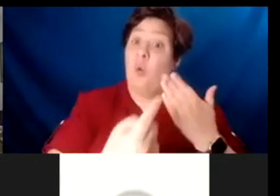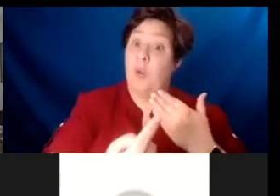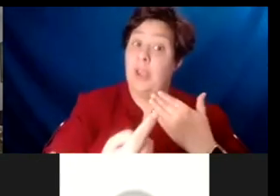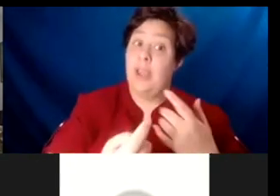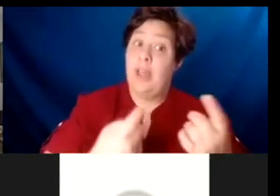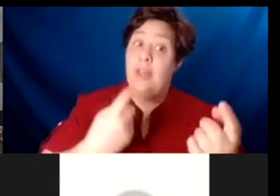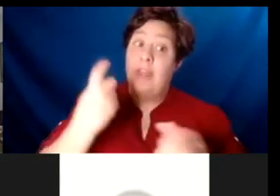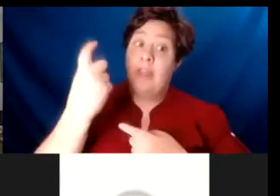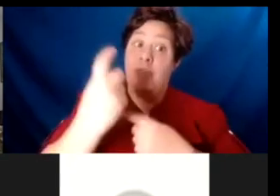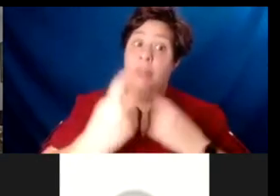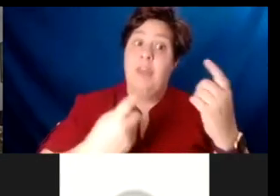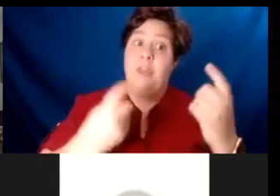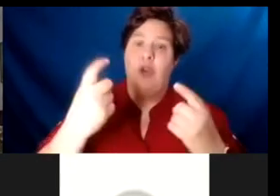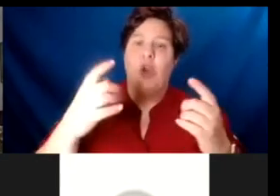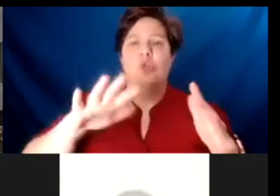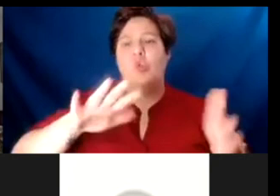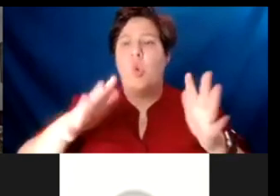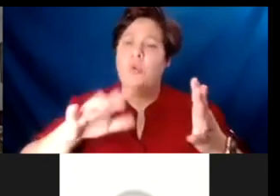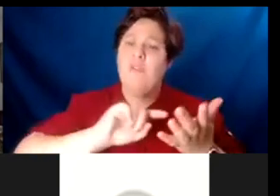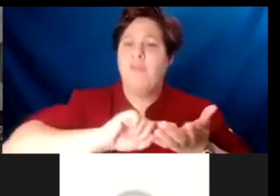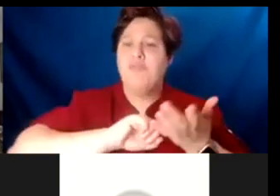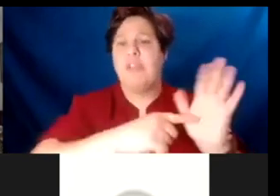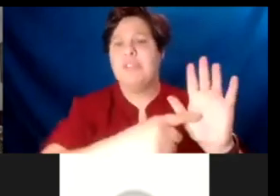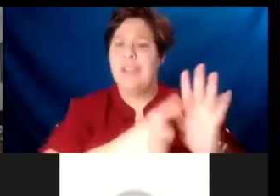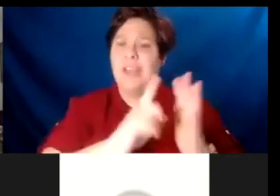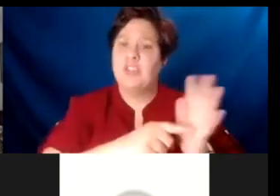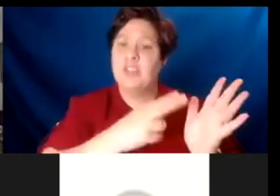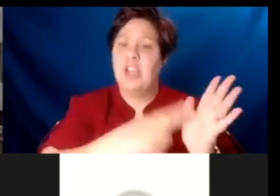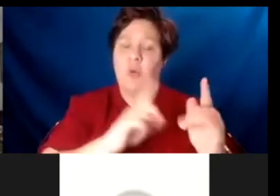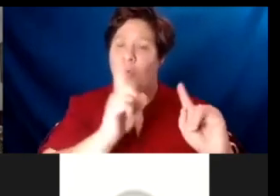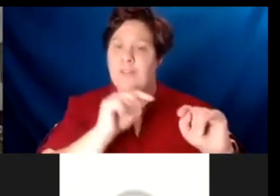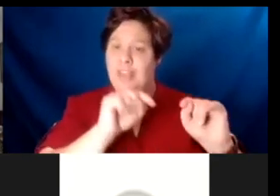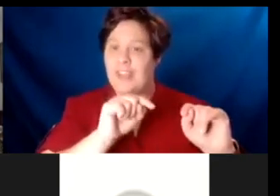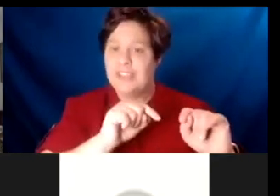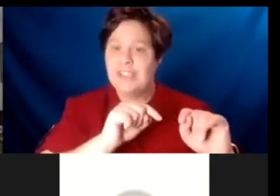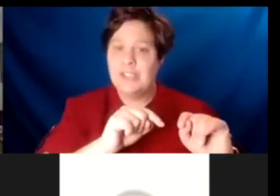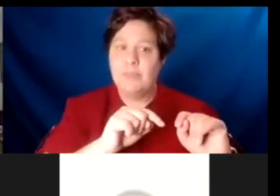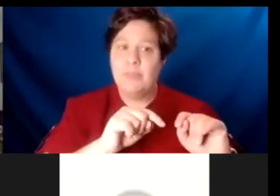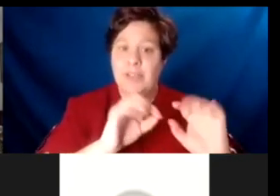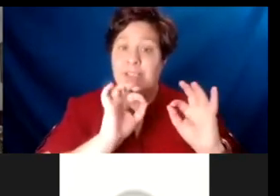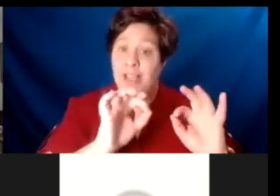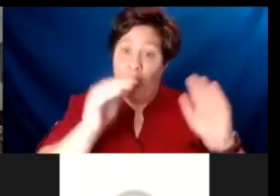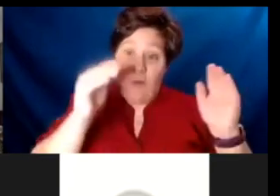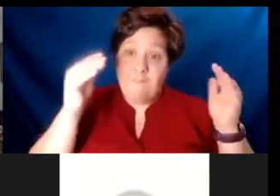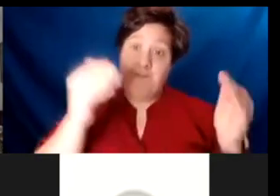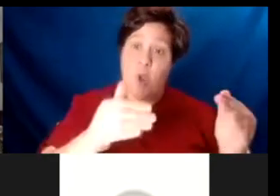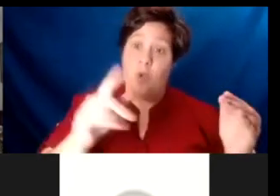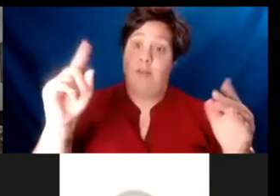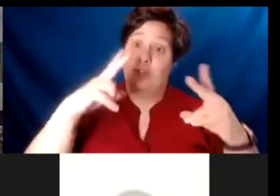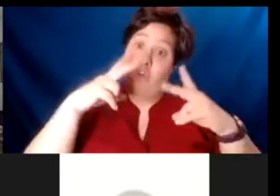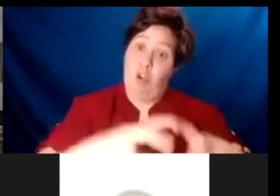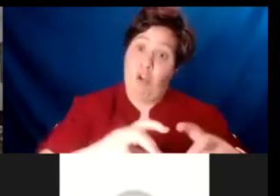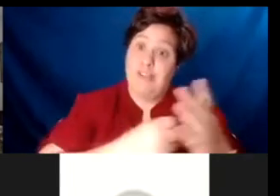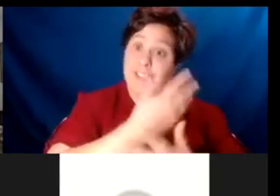considering a sort of presentation in January, whatever that might be. But exactly, the focus is on the R&D. Therefore, you